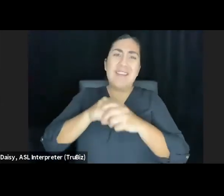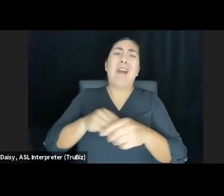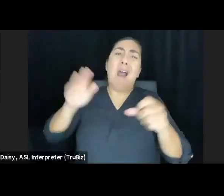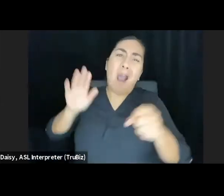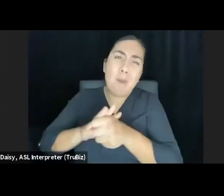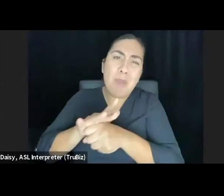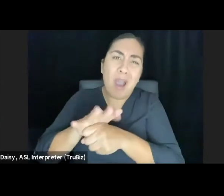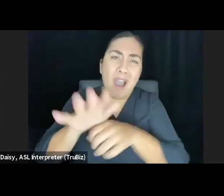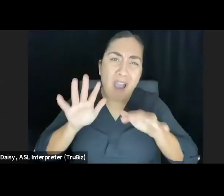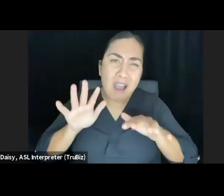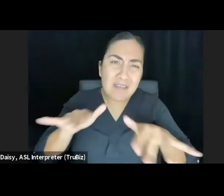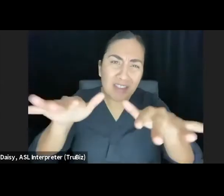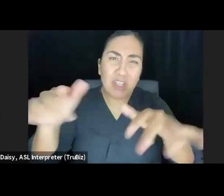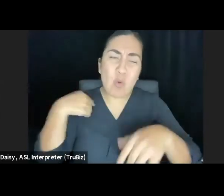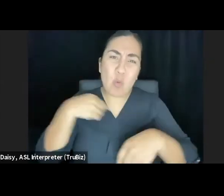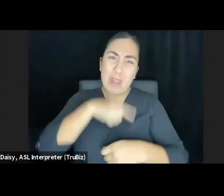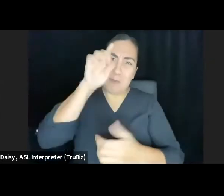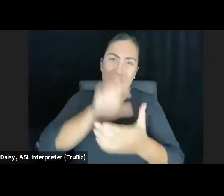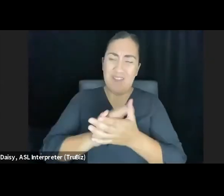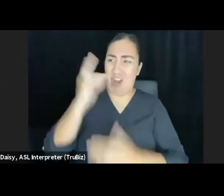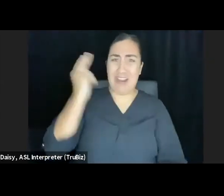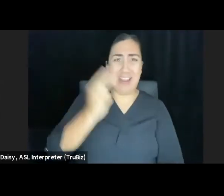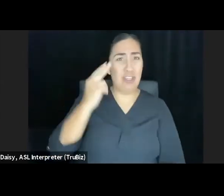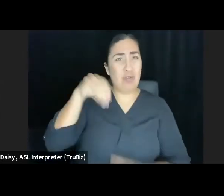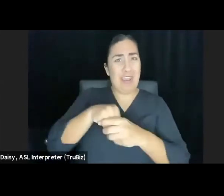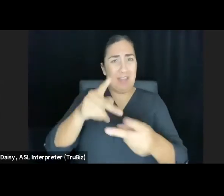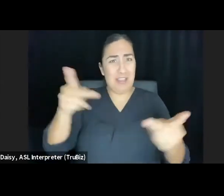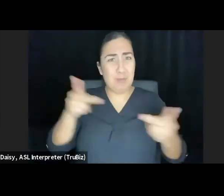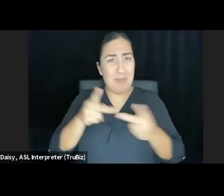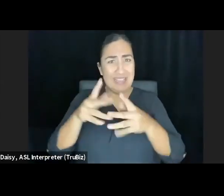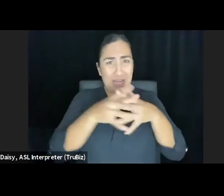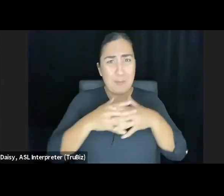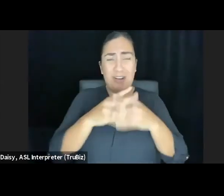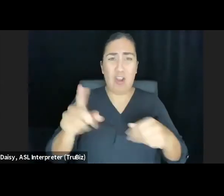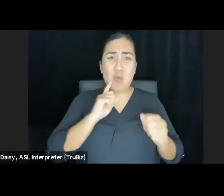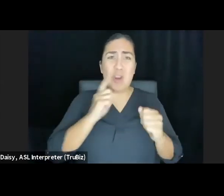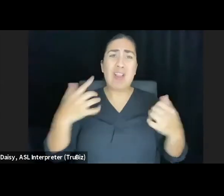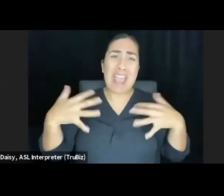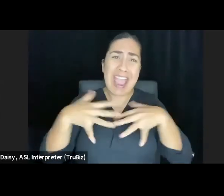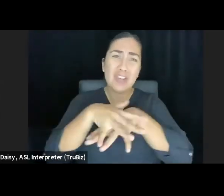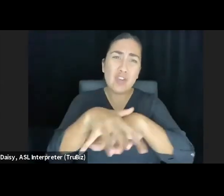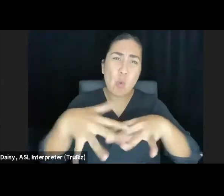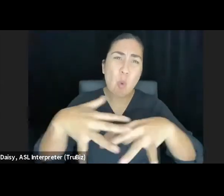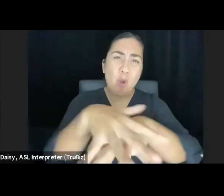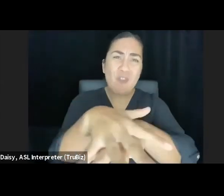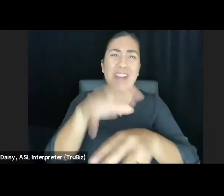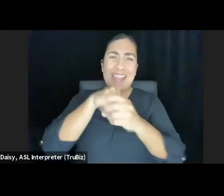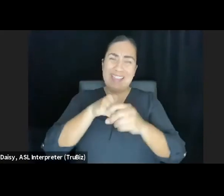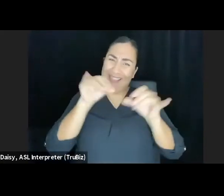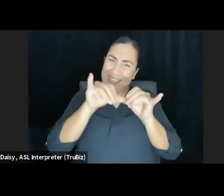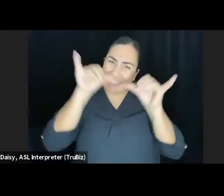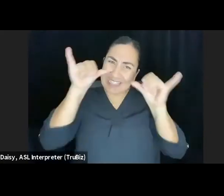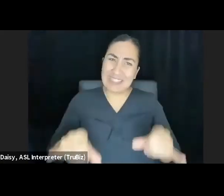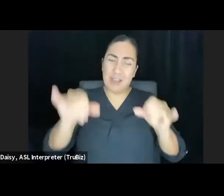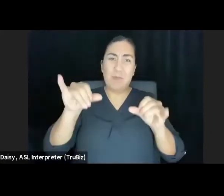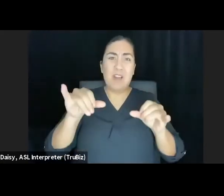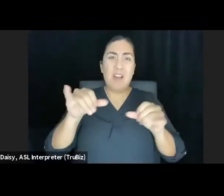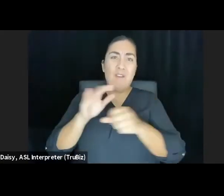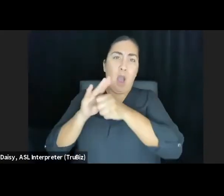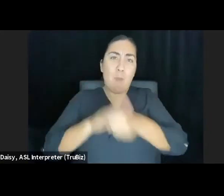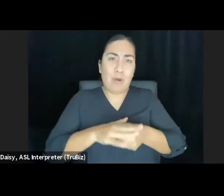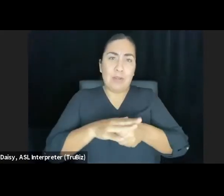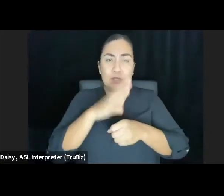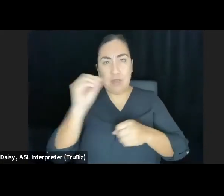that our histories in this place called America are interwoven through the same systems of oppression and hate.